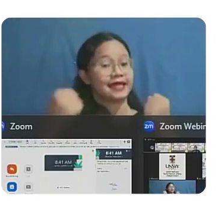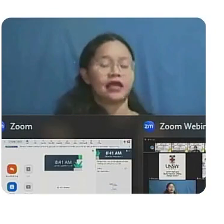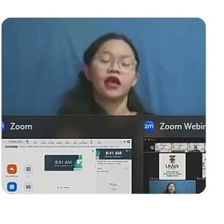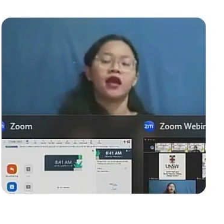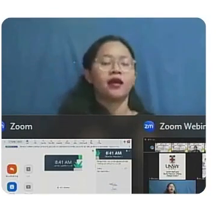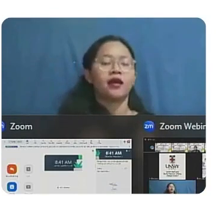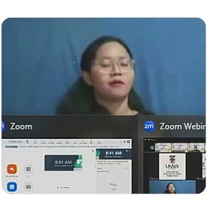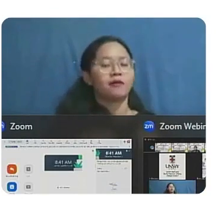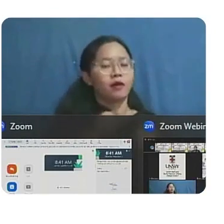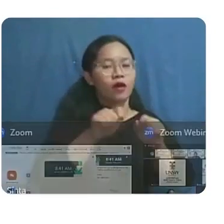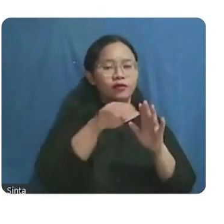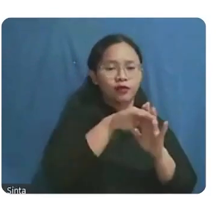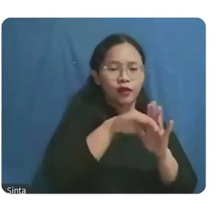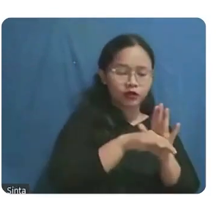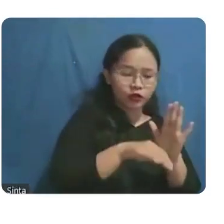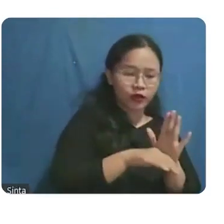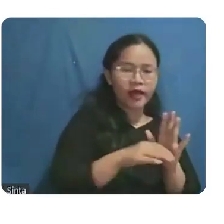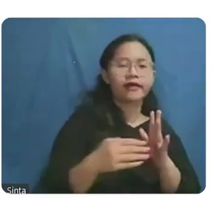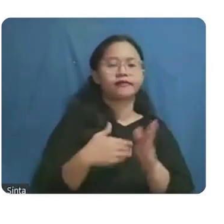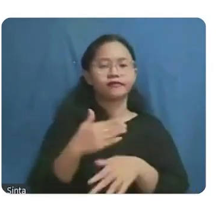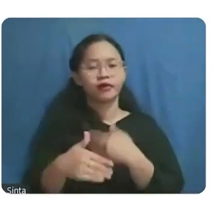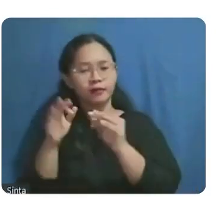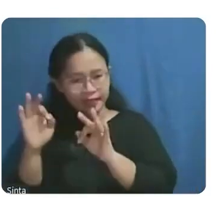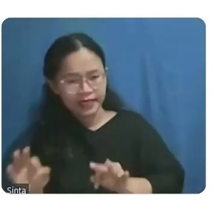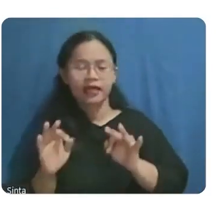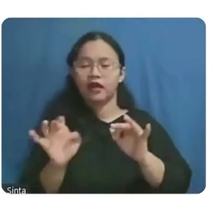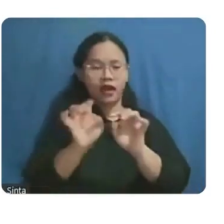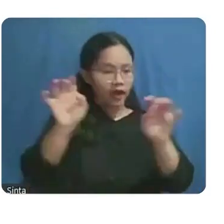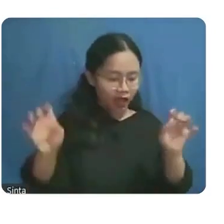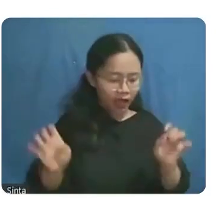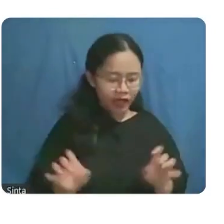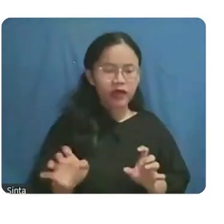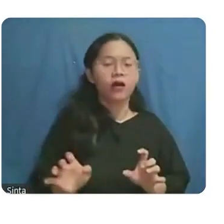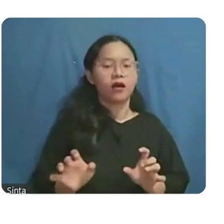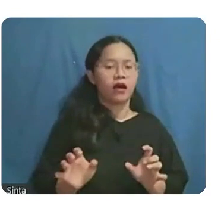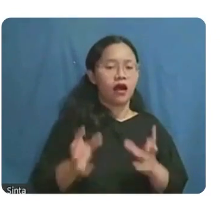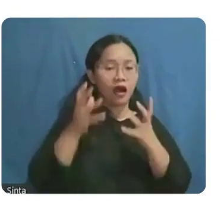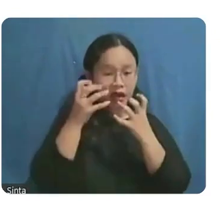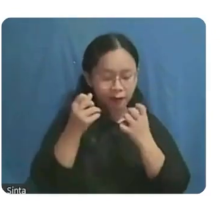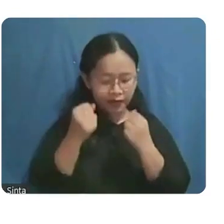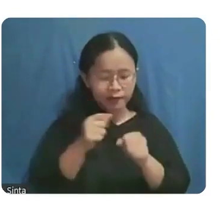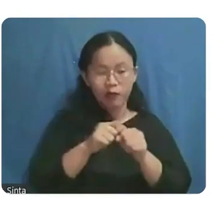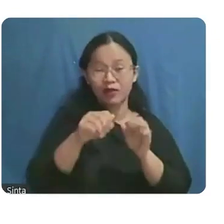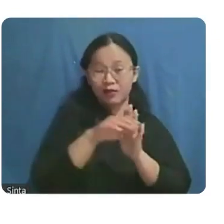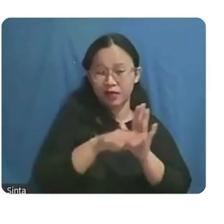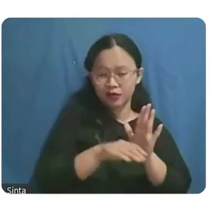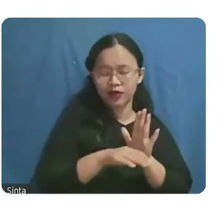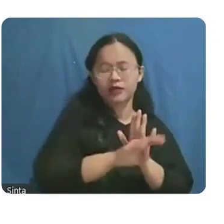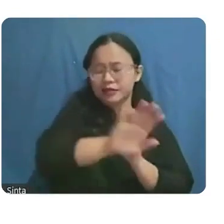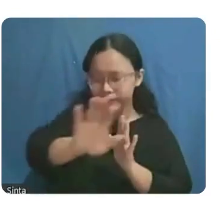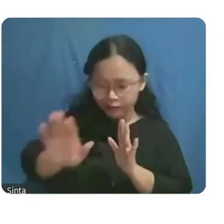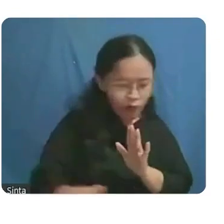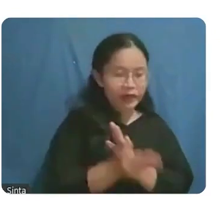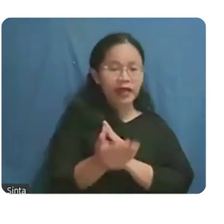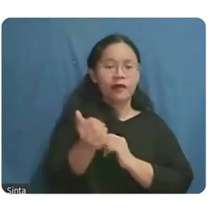will contribute to the maximum possible participation in addressing air pollution issue